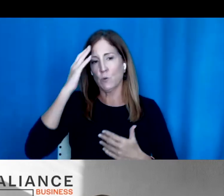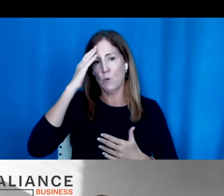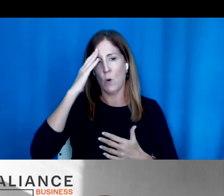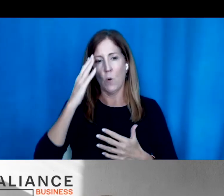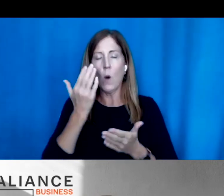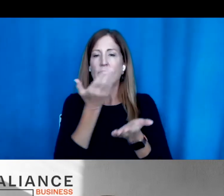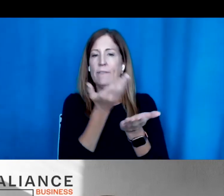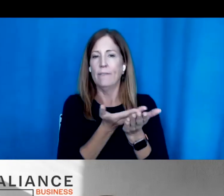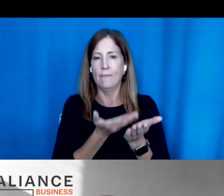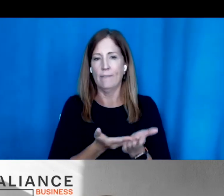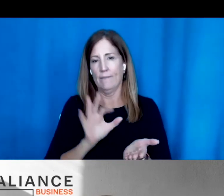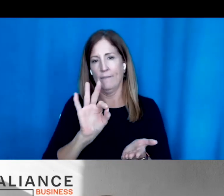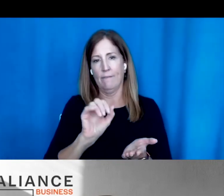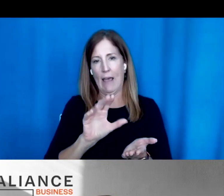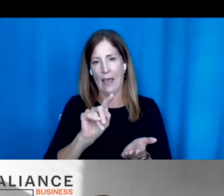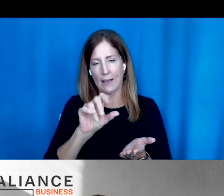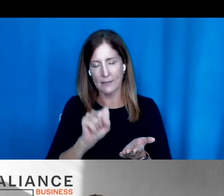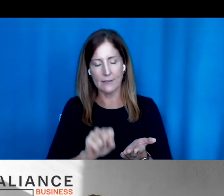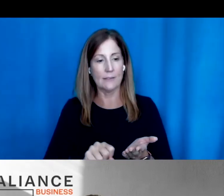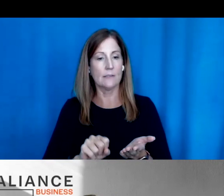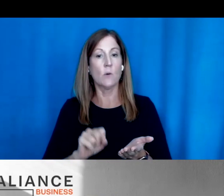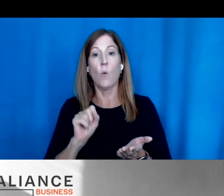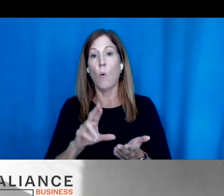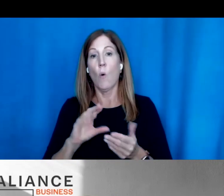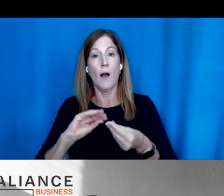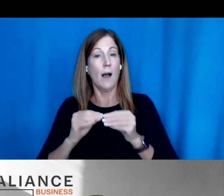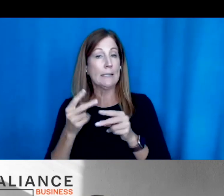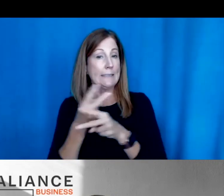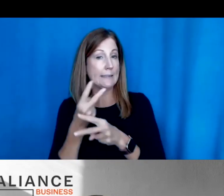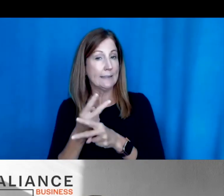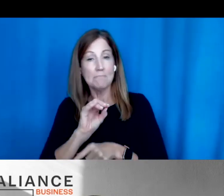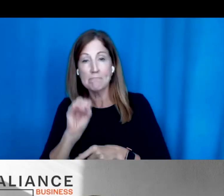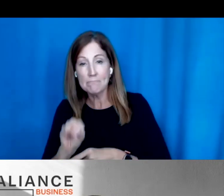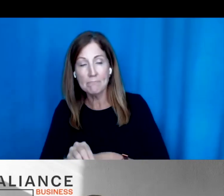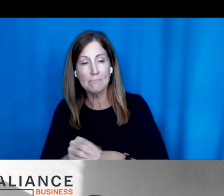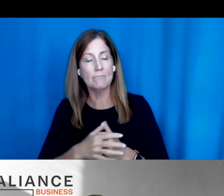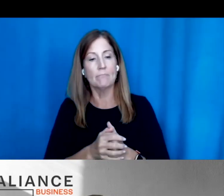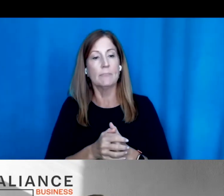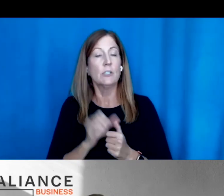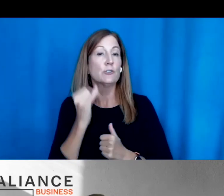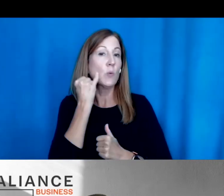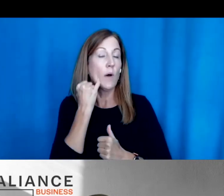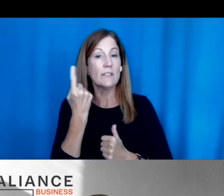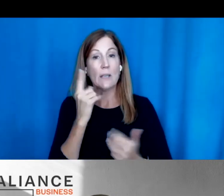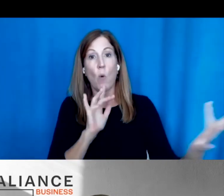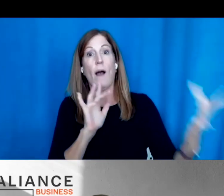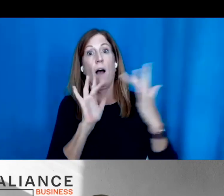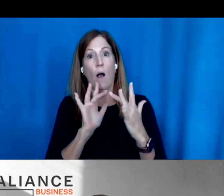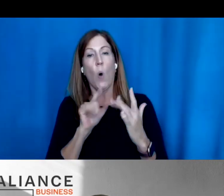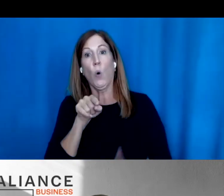facts and statistics. So when you're either someone reaches out to you or you're going to reach out to